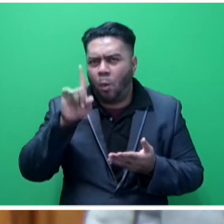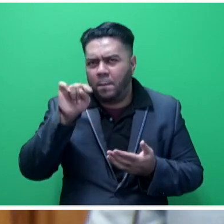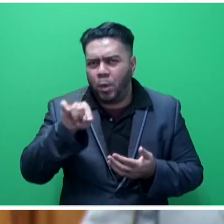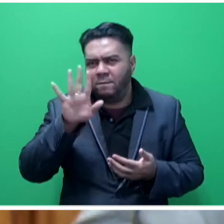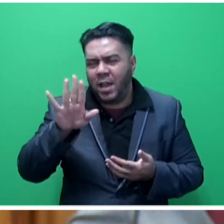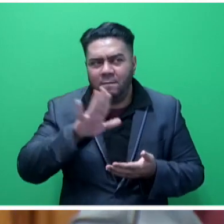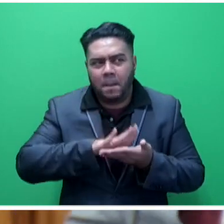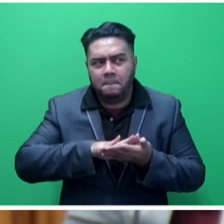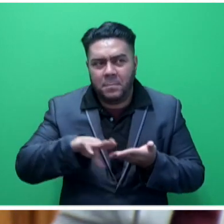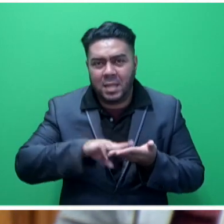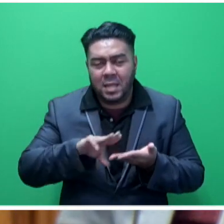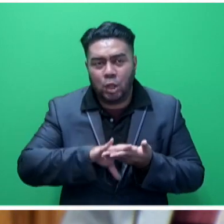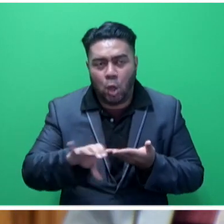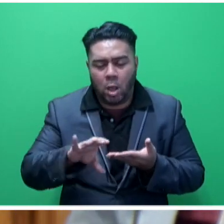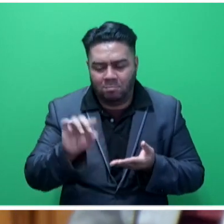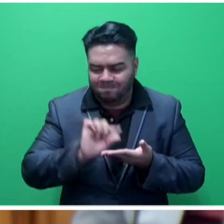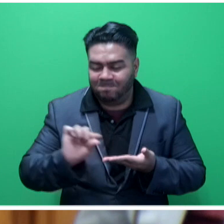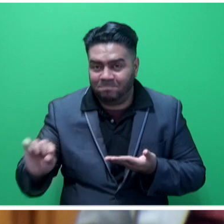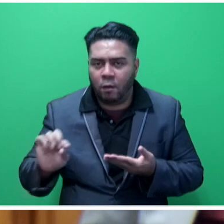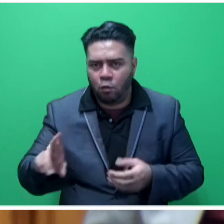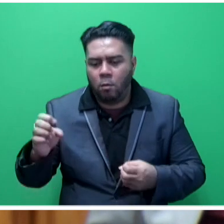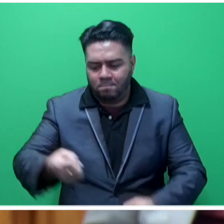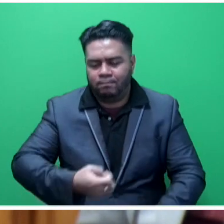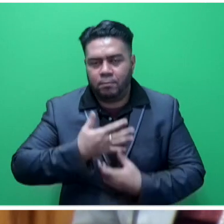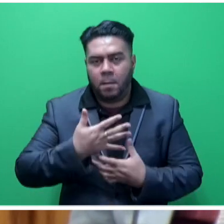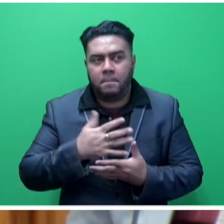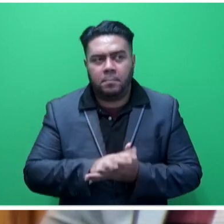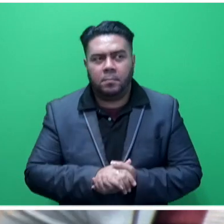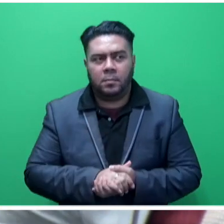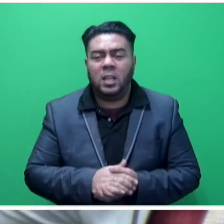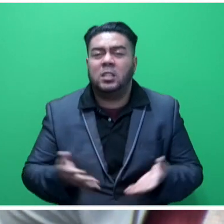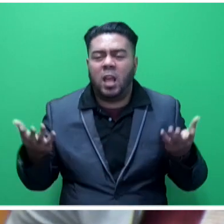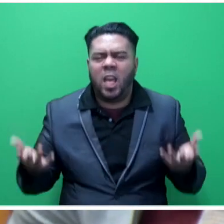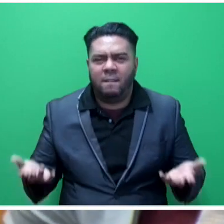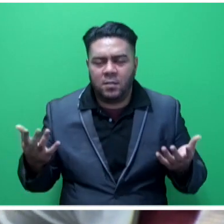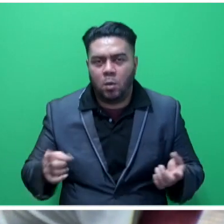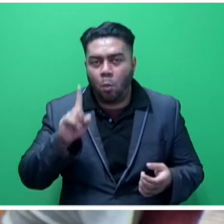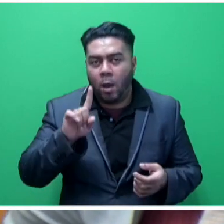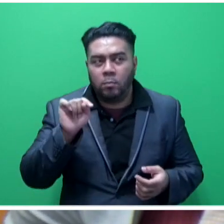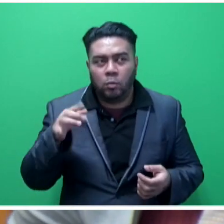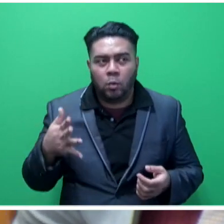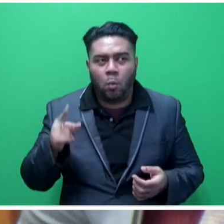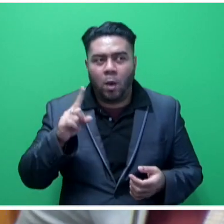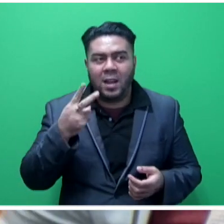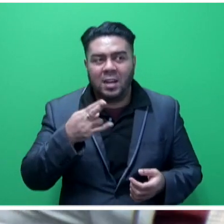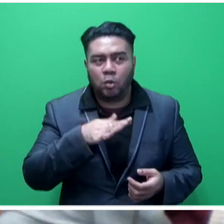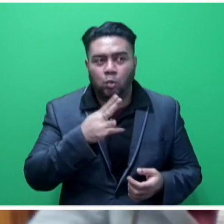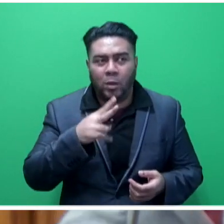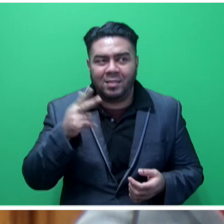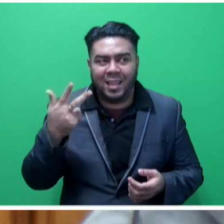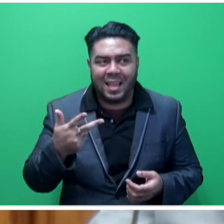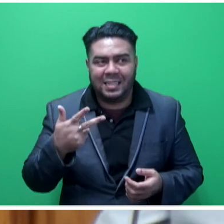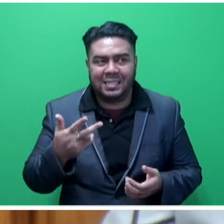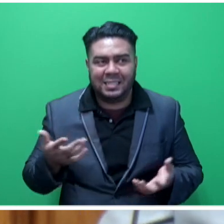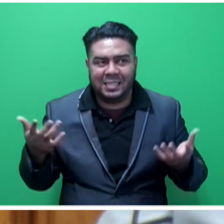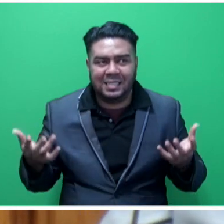million investment. It weighs about 2.5 tons. It is a 128